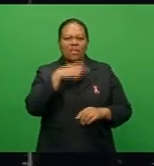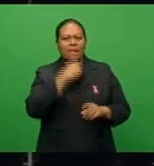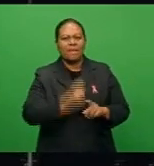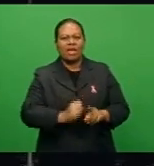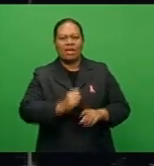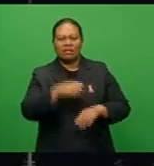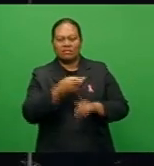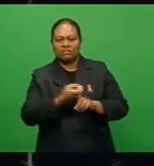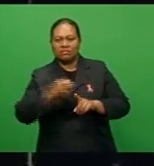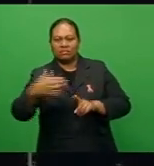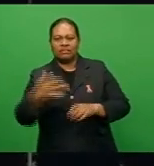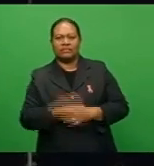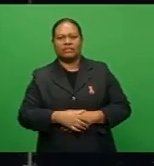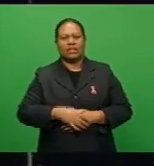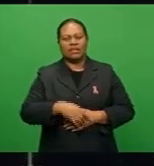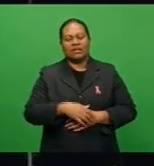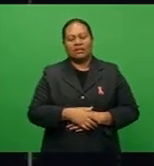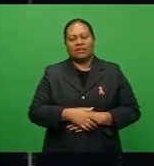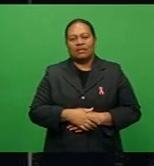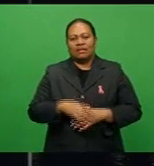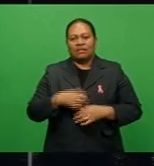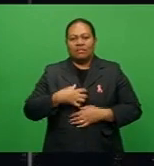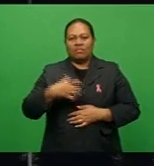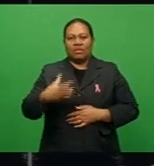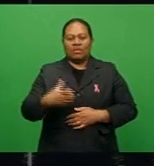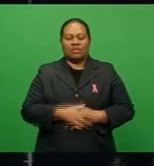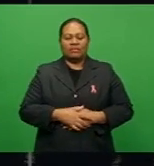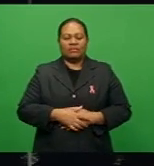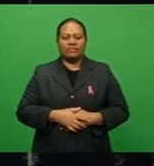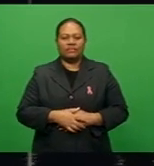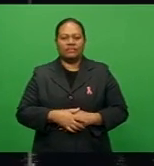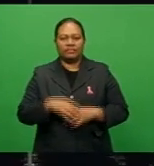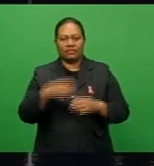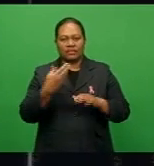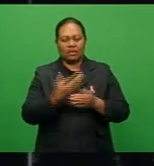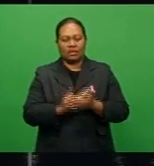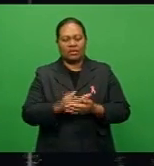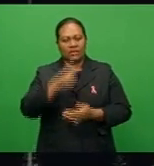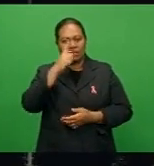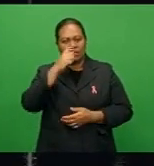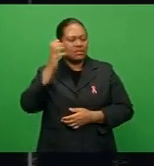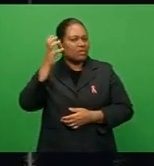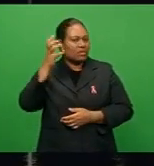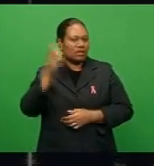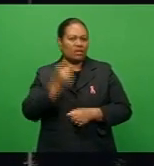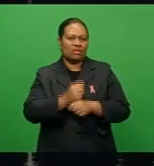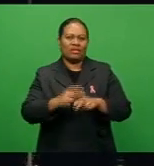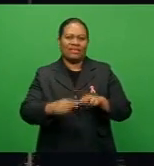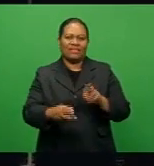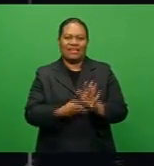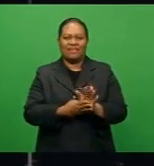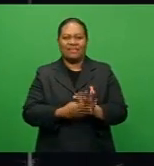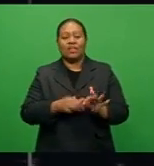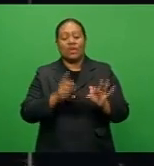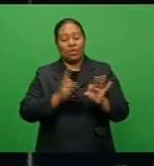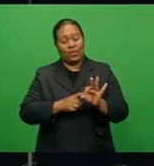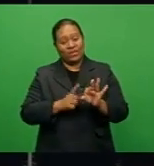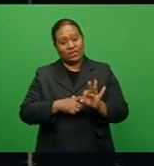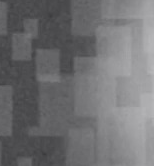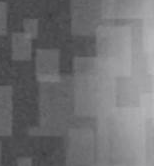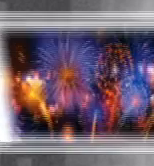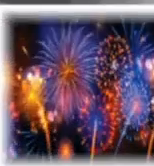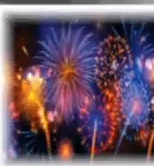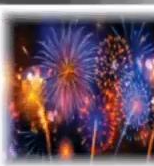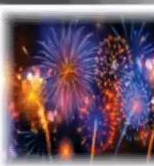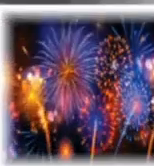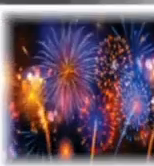stroke cases a cause for concern. Now for these stories and others, tune in daily to our sister radio station, Gold FM. Our poll question we're